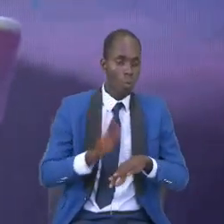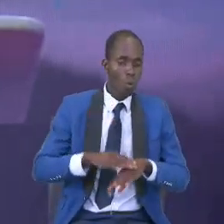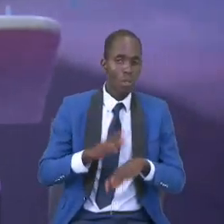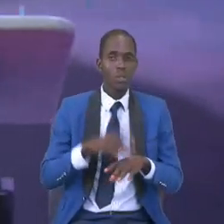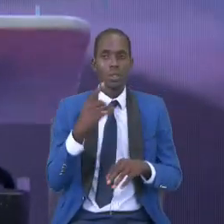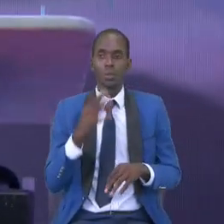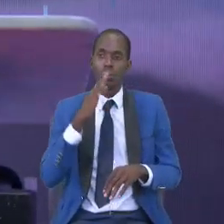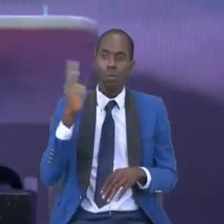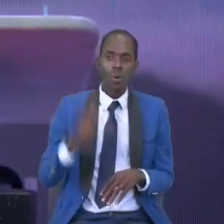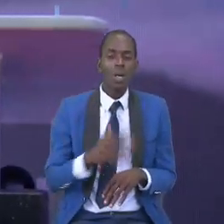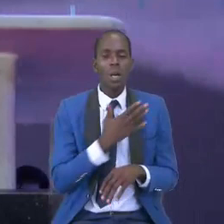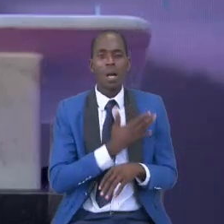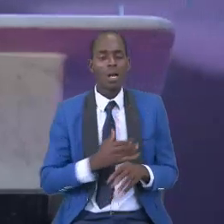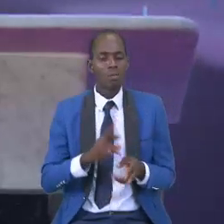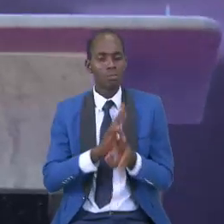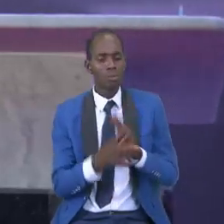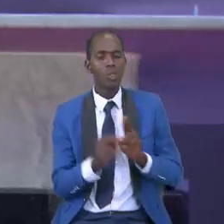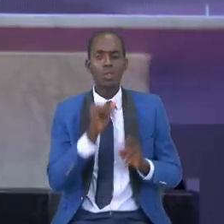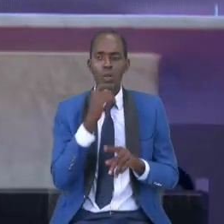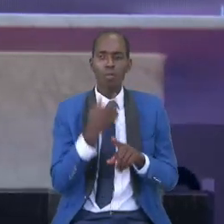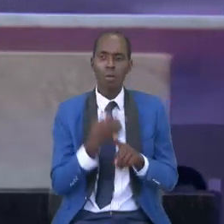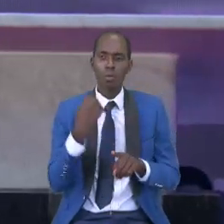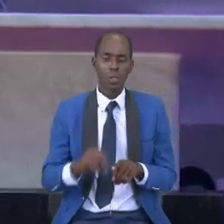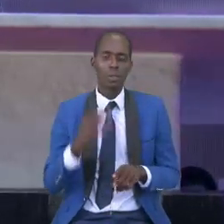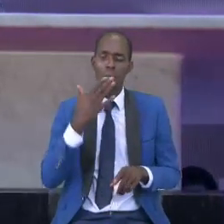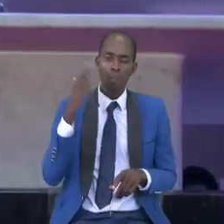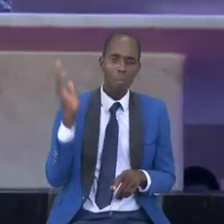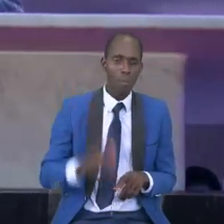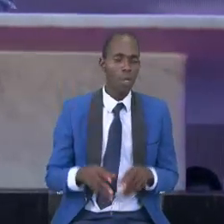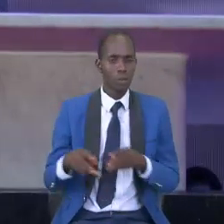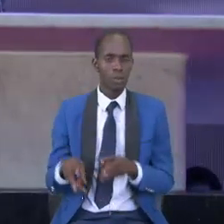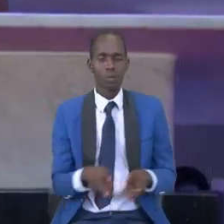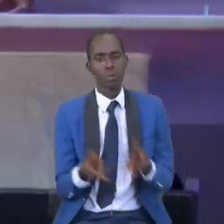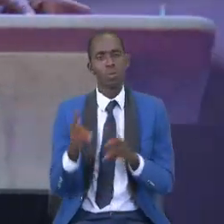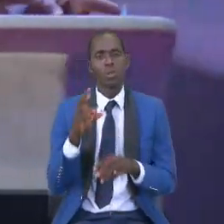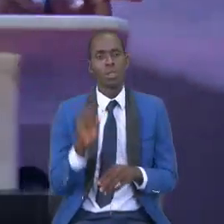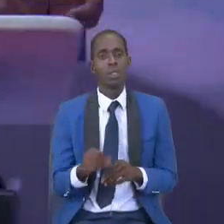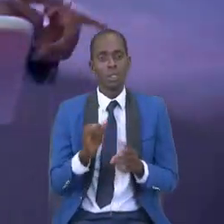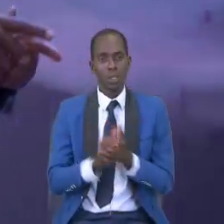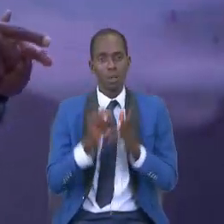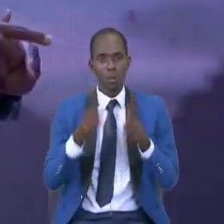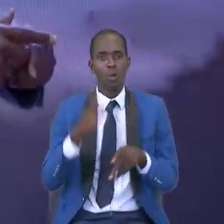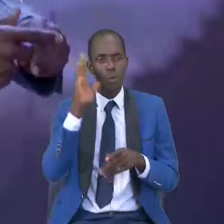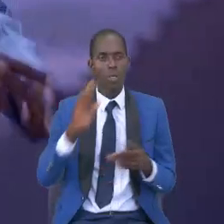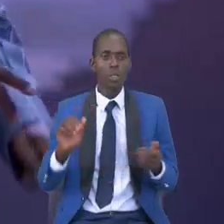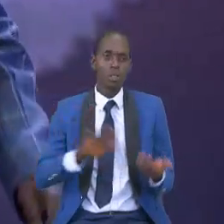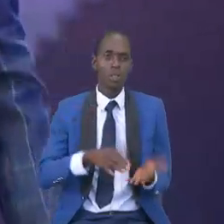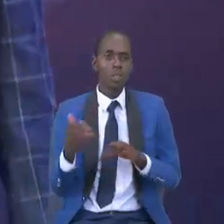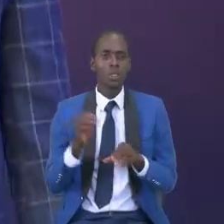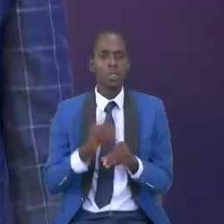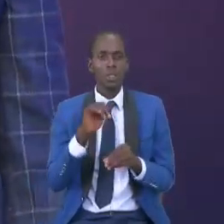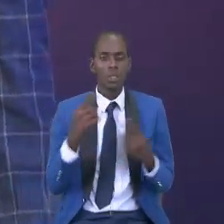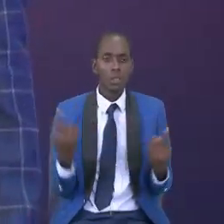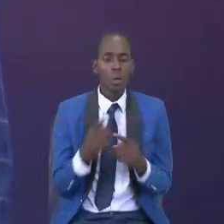turn not from his wickedness, nor from his wicked way, he shall die in his iniquity,